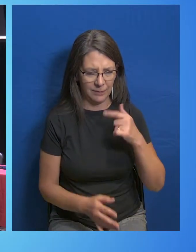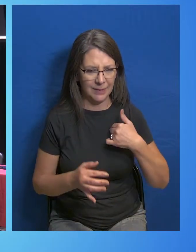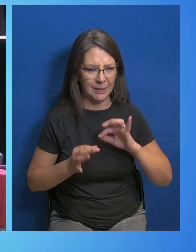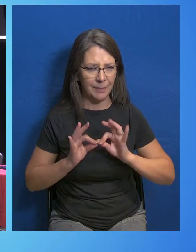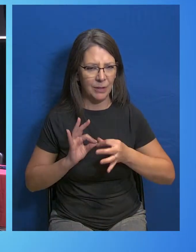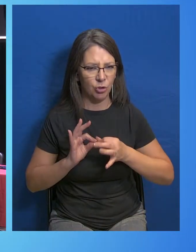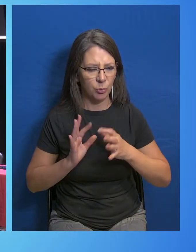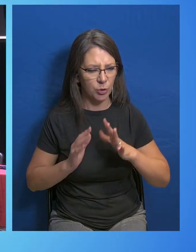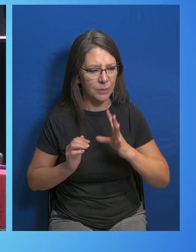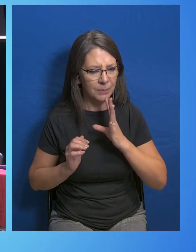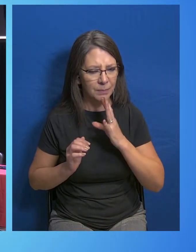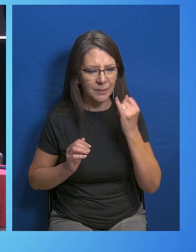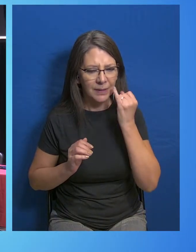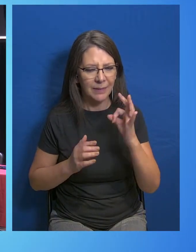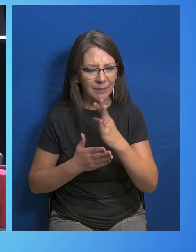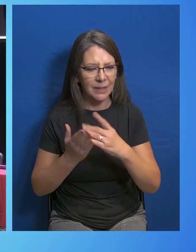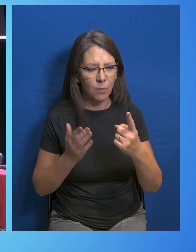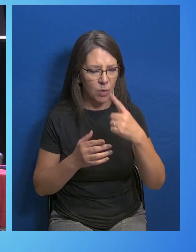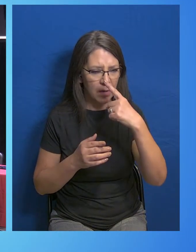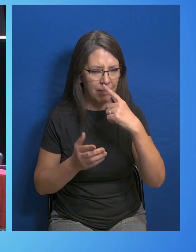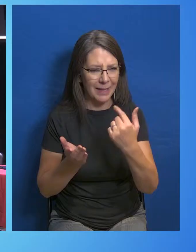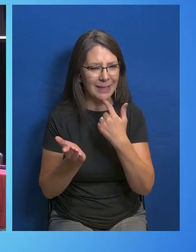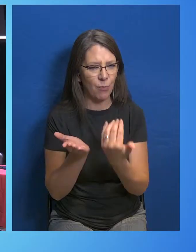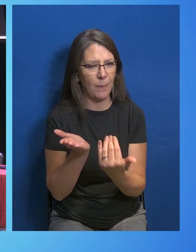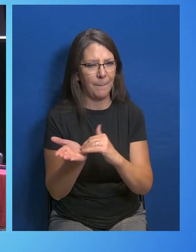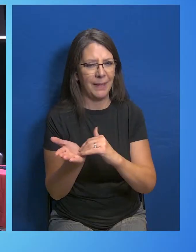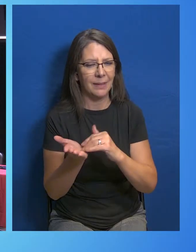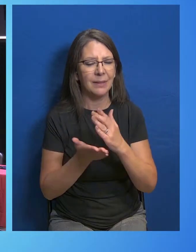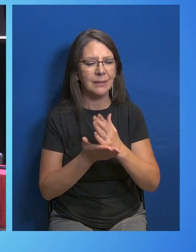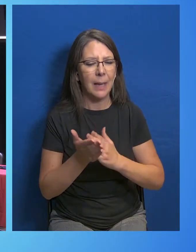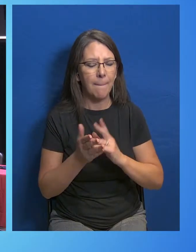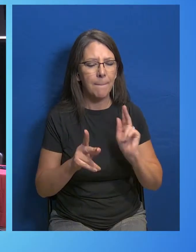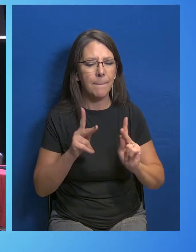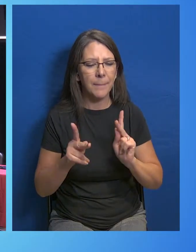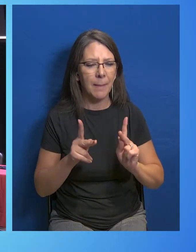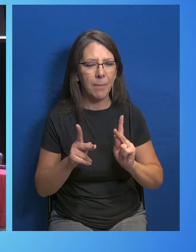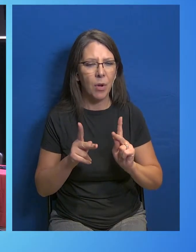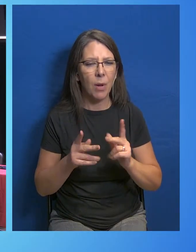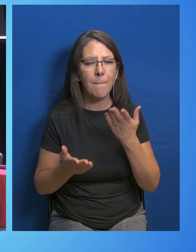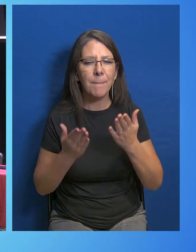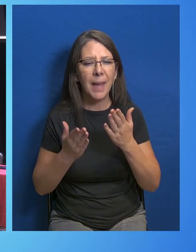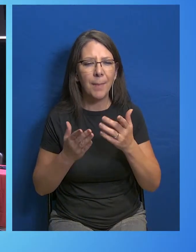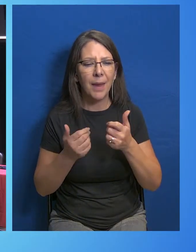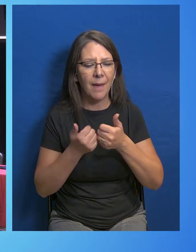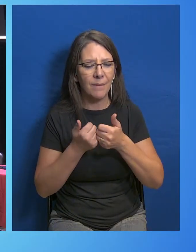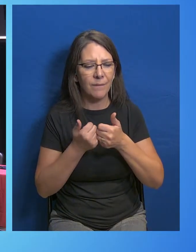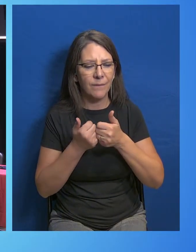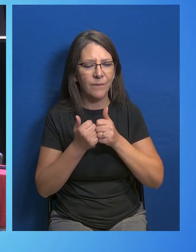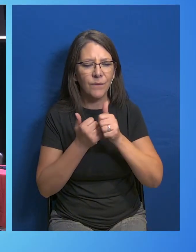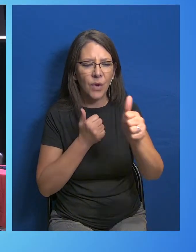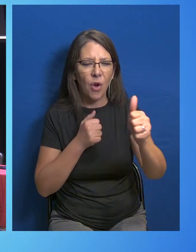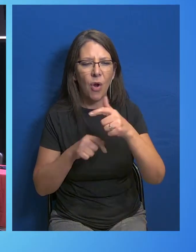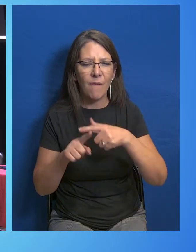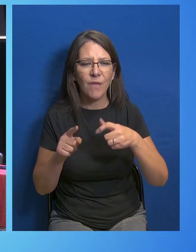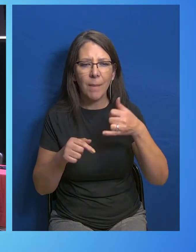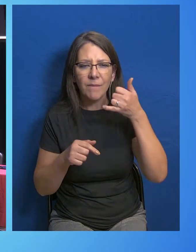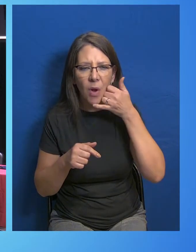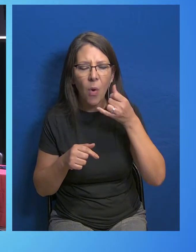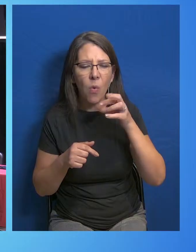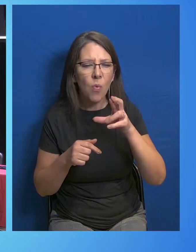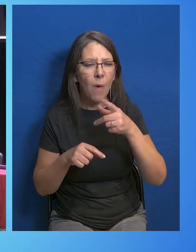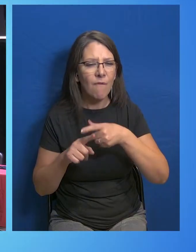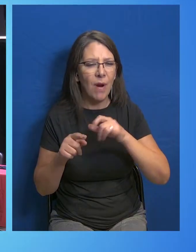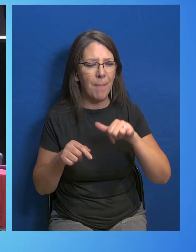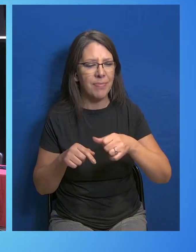interpreter speaking, if someone could repeat, because some people are further away from the mic maybe, or the phone, I mean, so it's hard to hear.